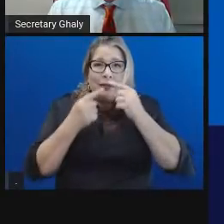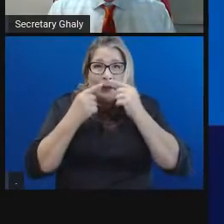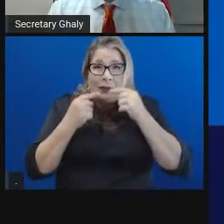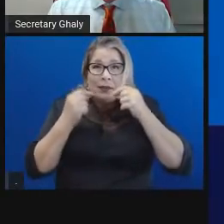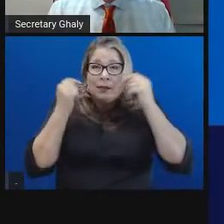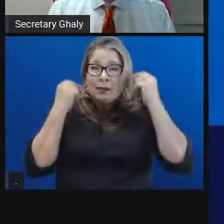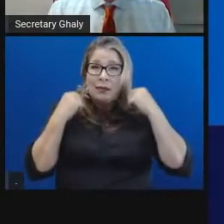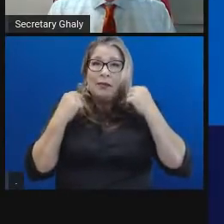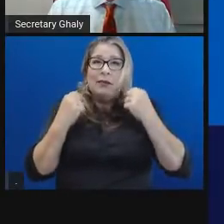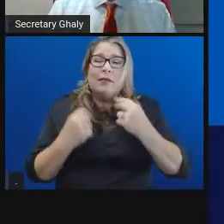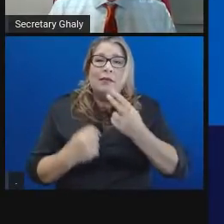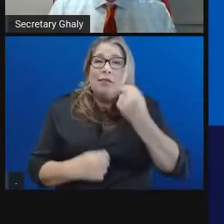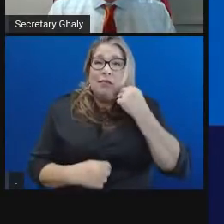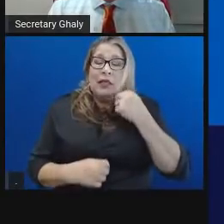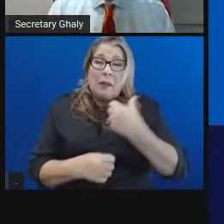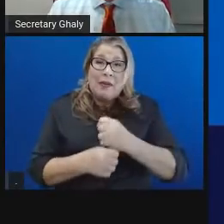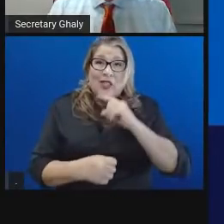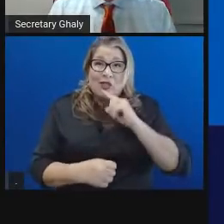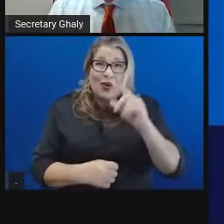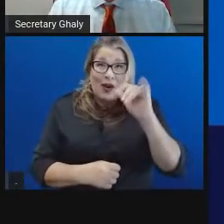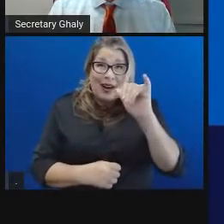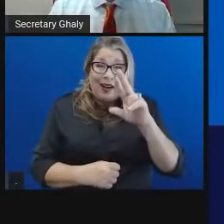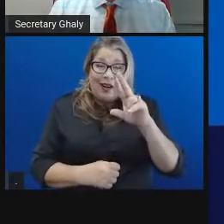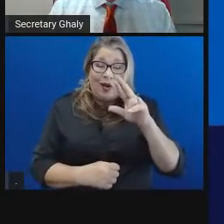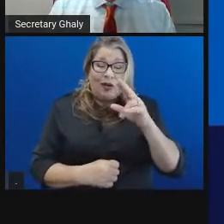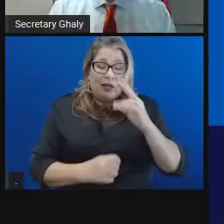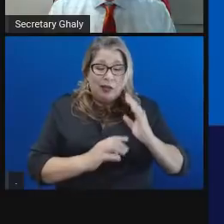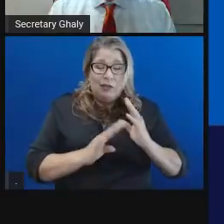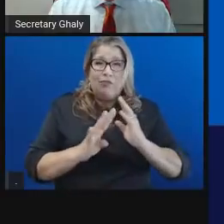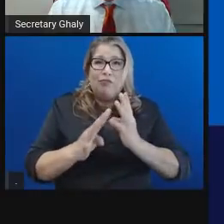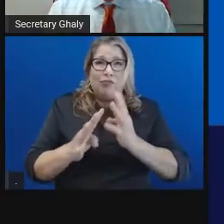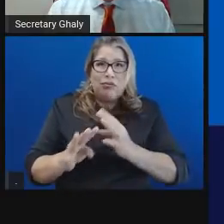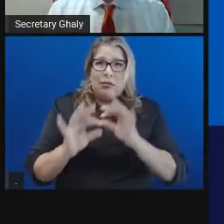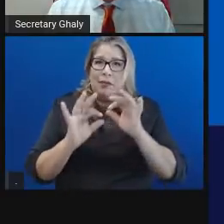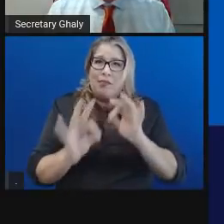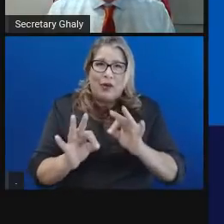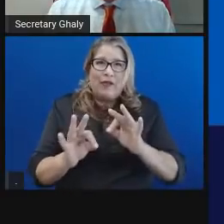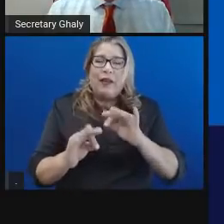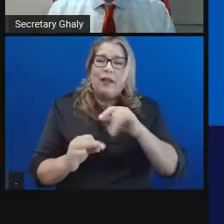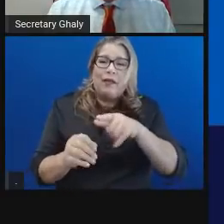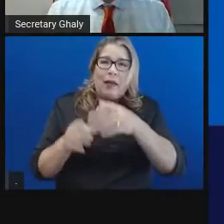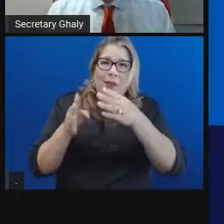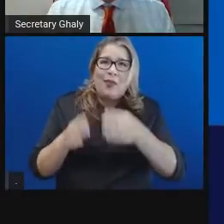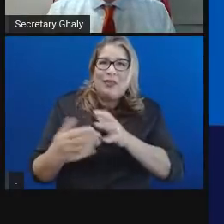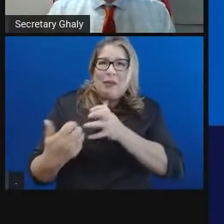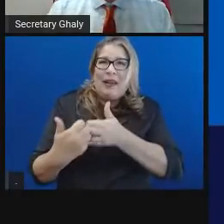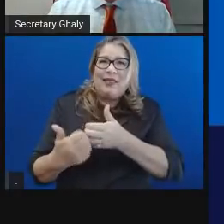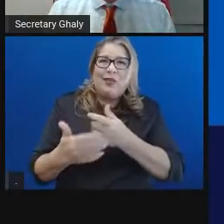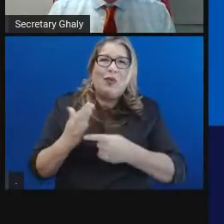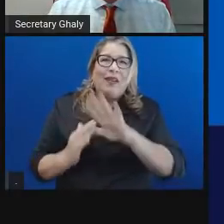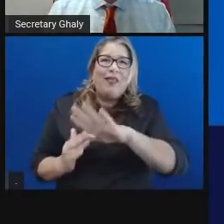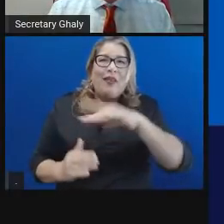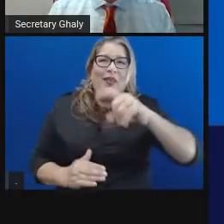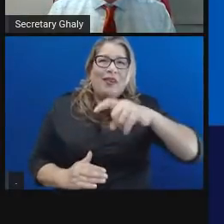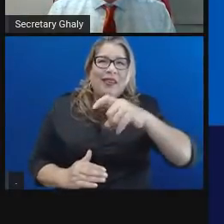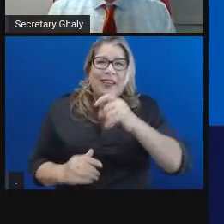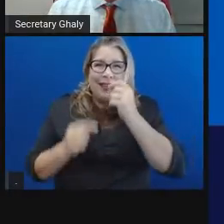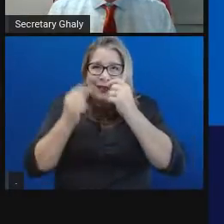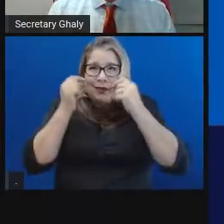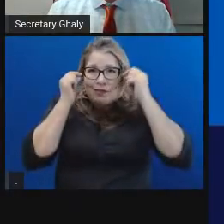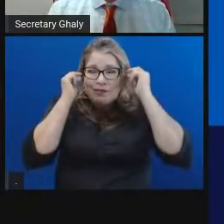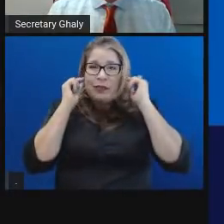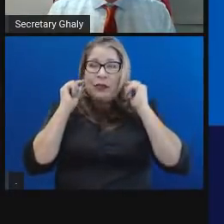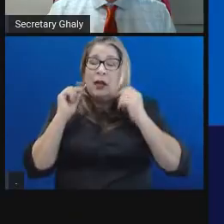working as well as it could and provide the level of oxygenation that patients need, but also working on home